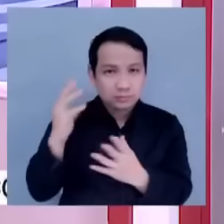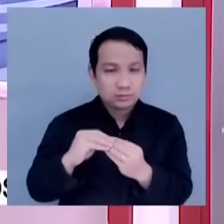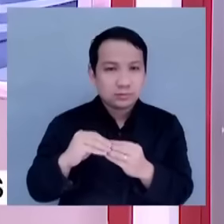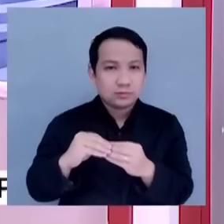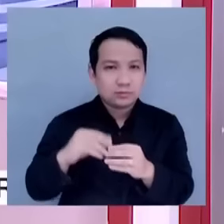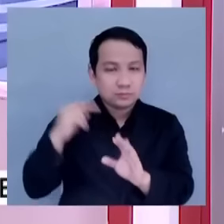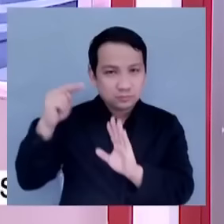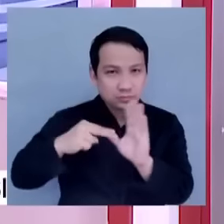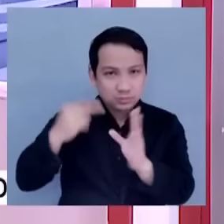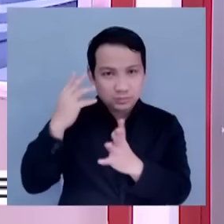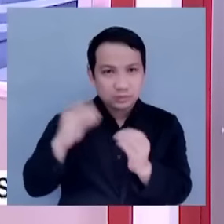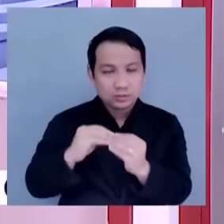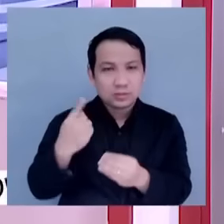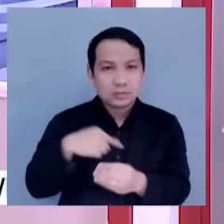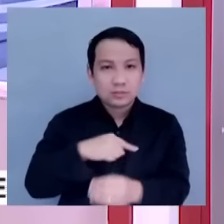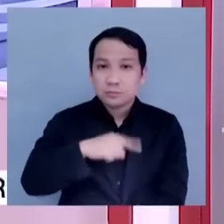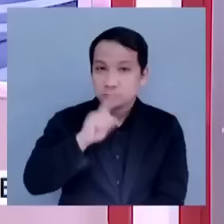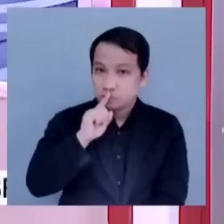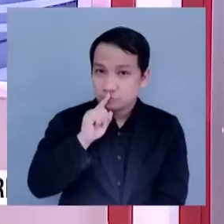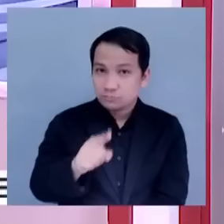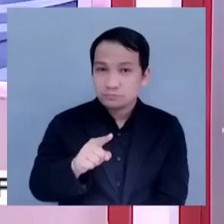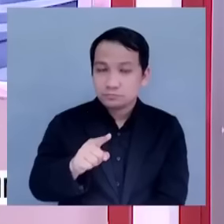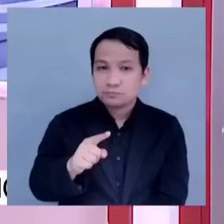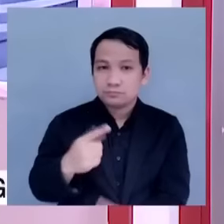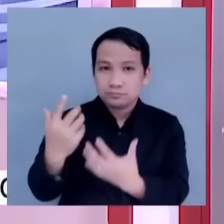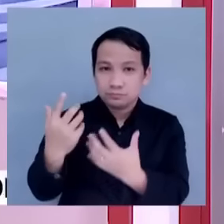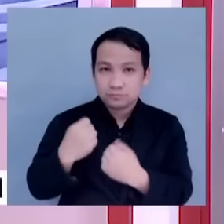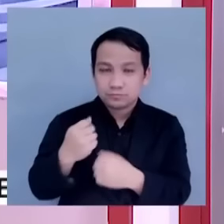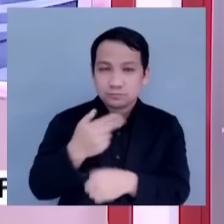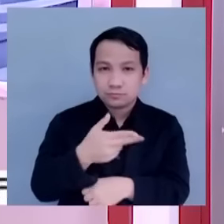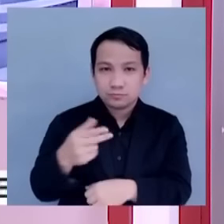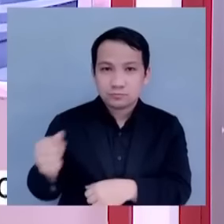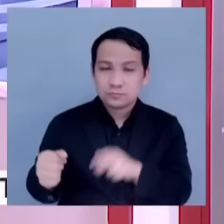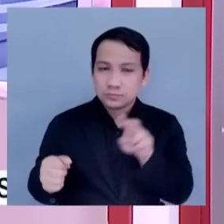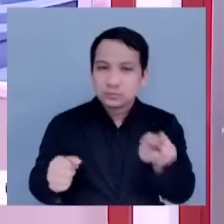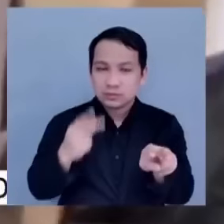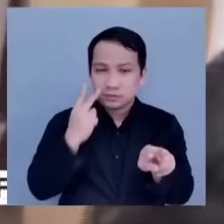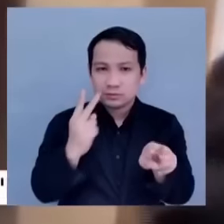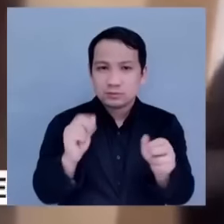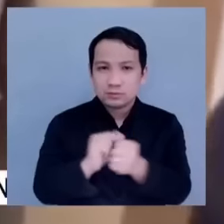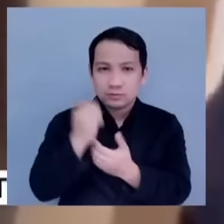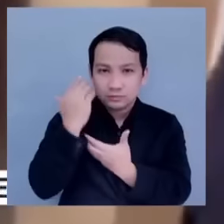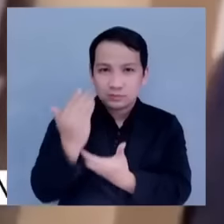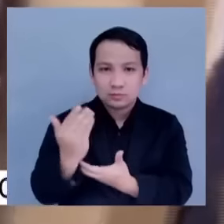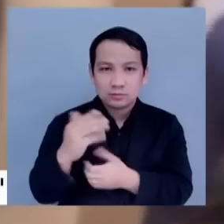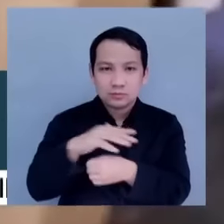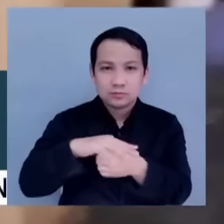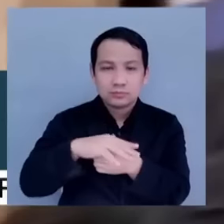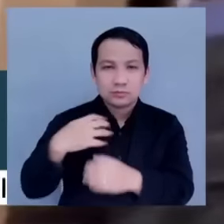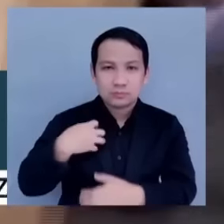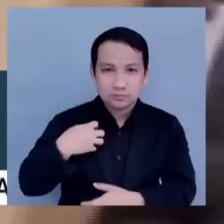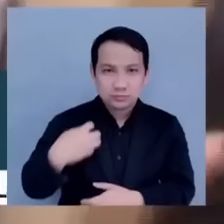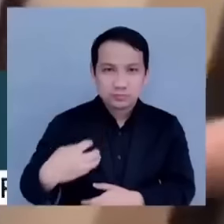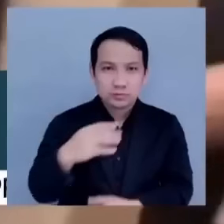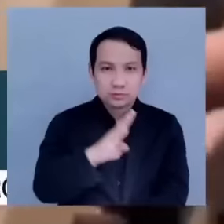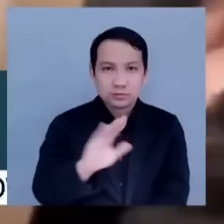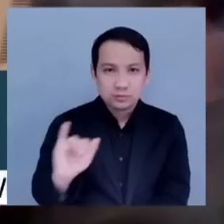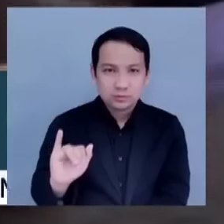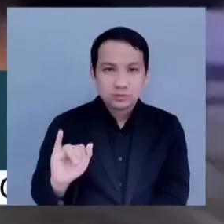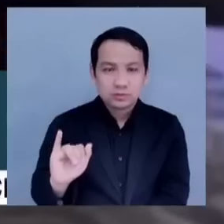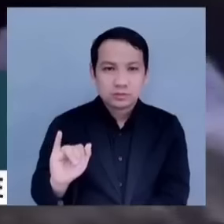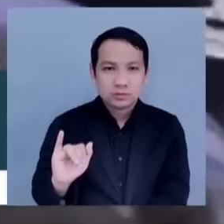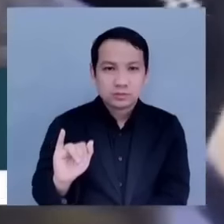of Alice Goh's actual arrest in Indonesia. In that clip, which you're about to see, local police and immigration officers are seen